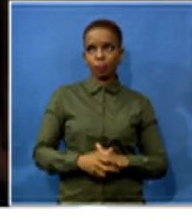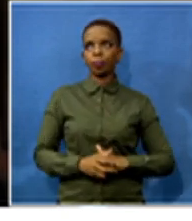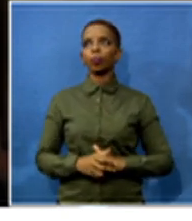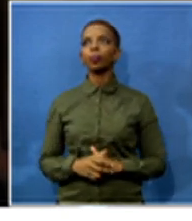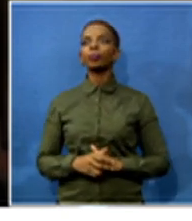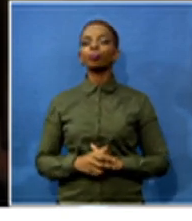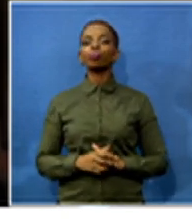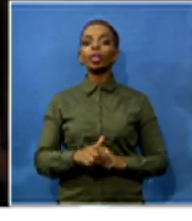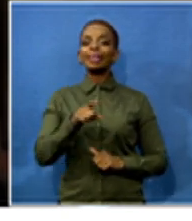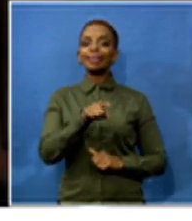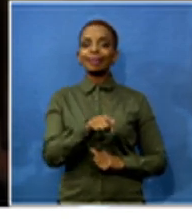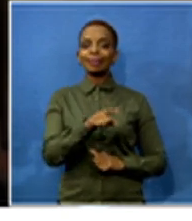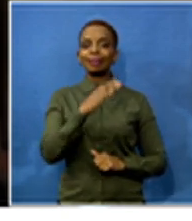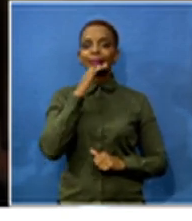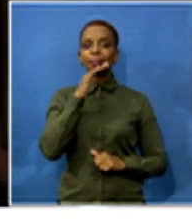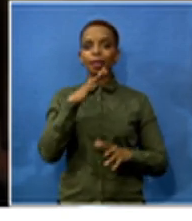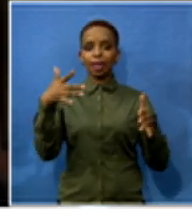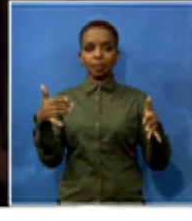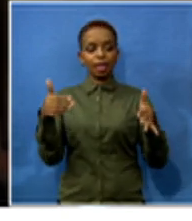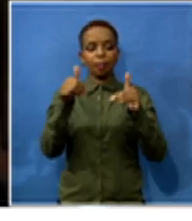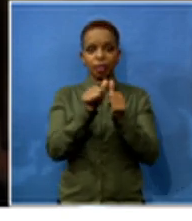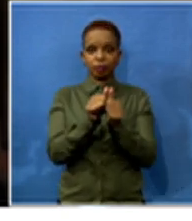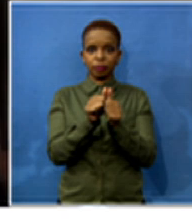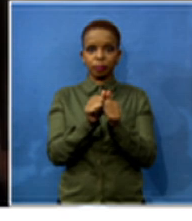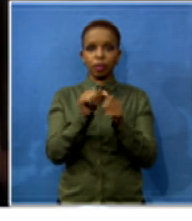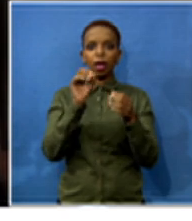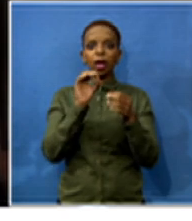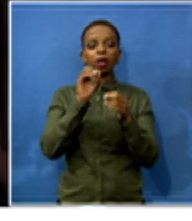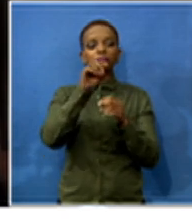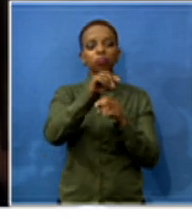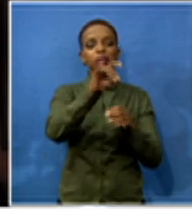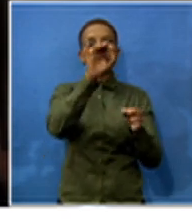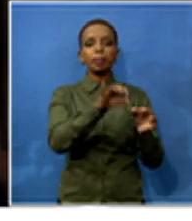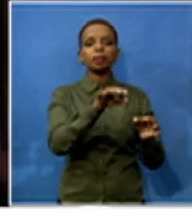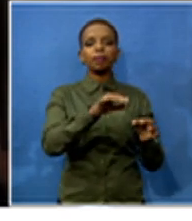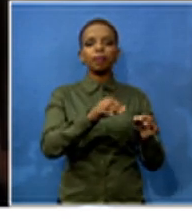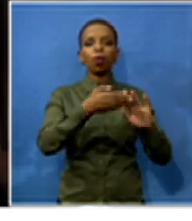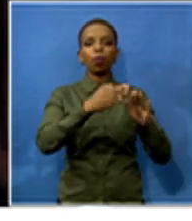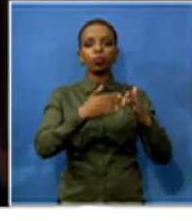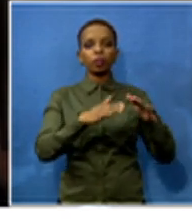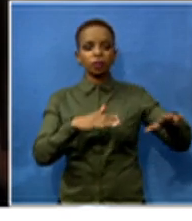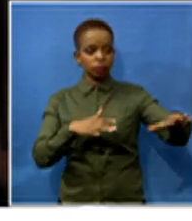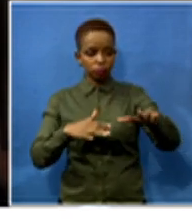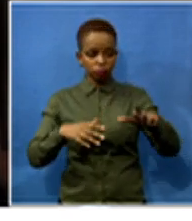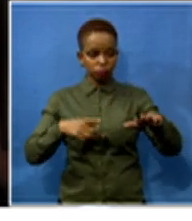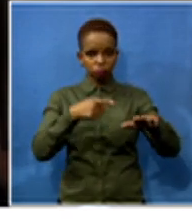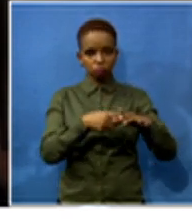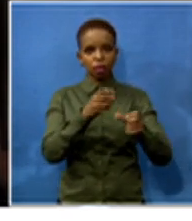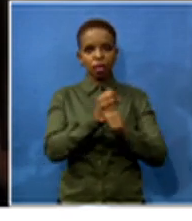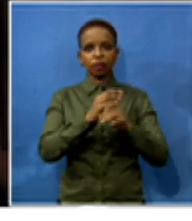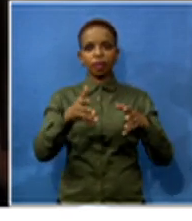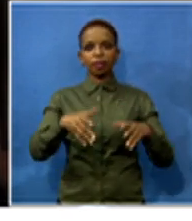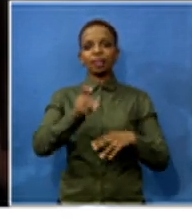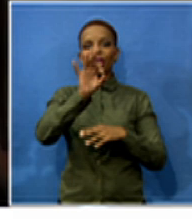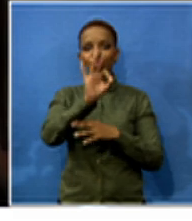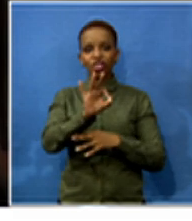a partnership between a specific community. And historically, there's been 3 such communities in South Africa,